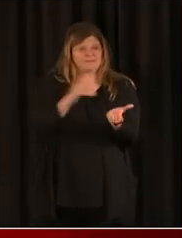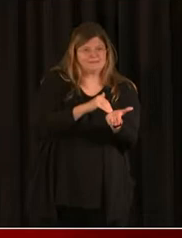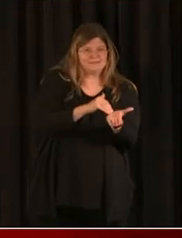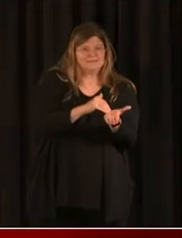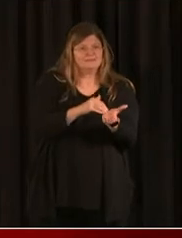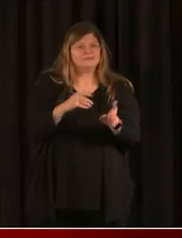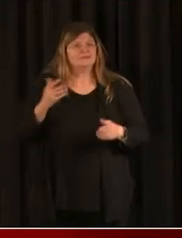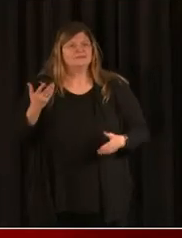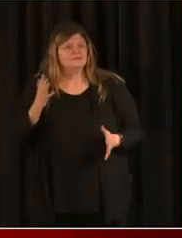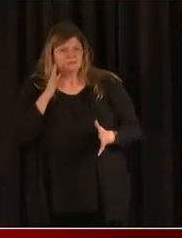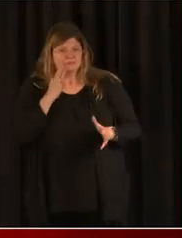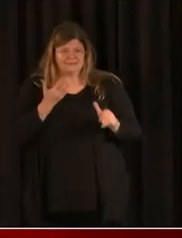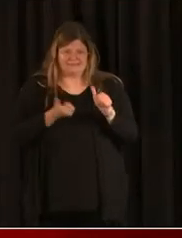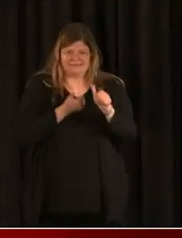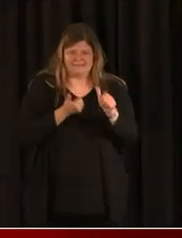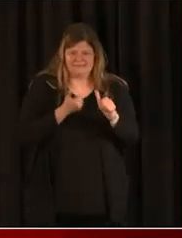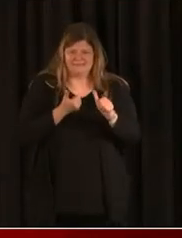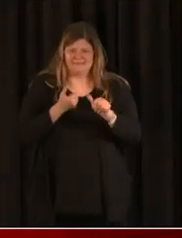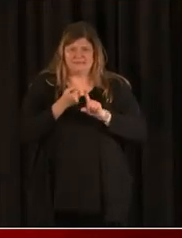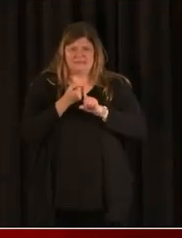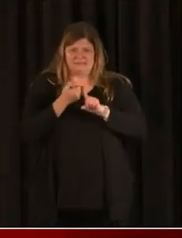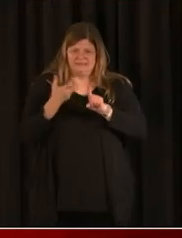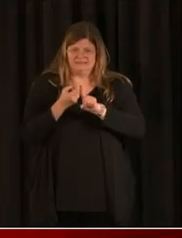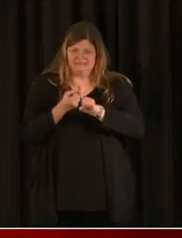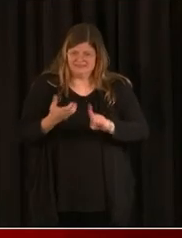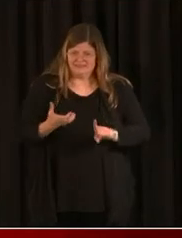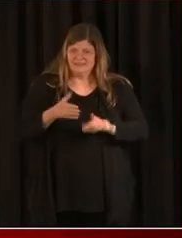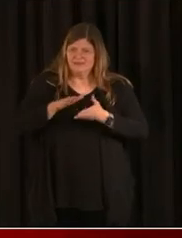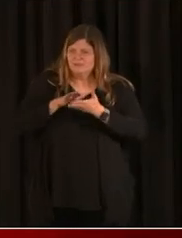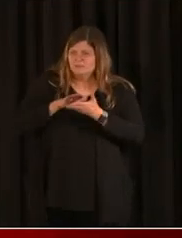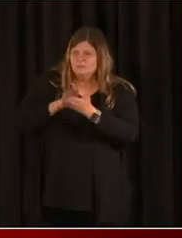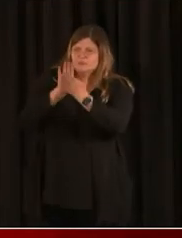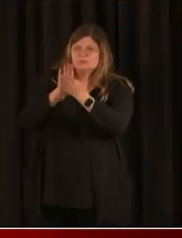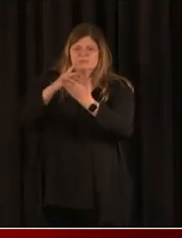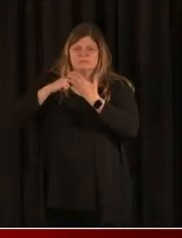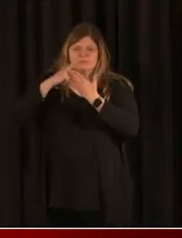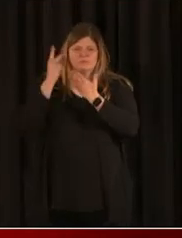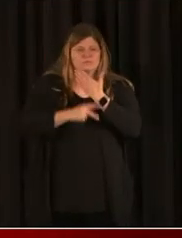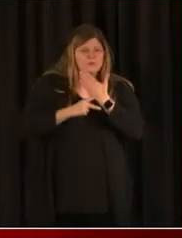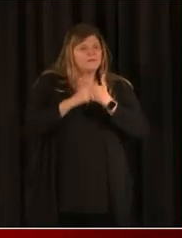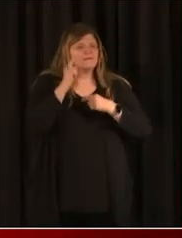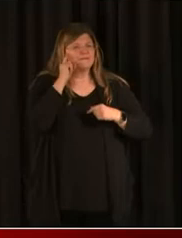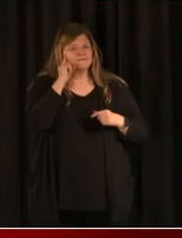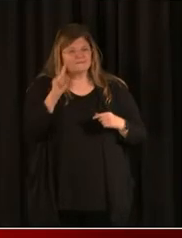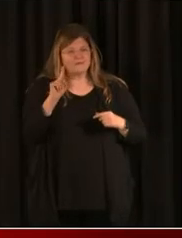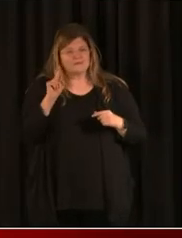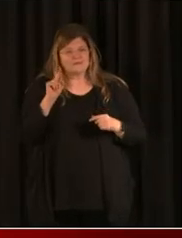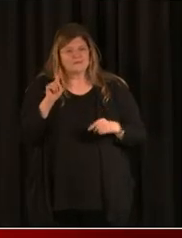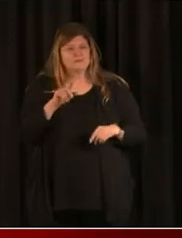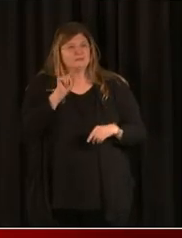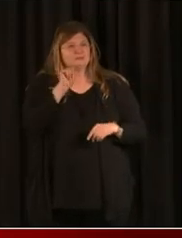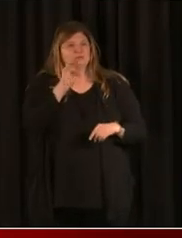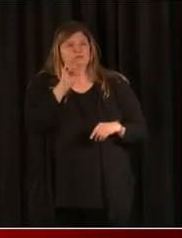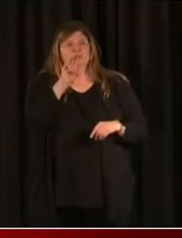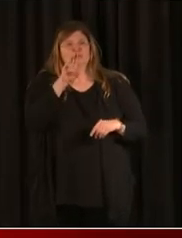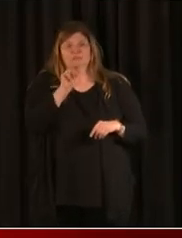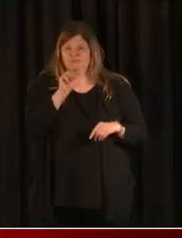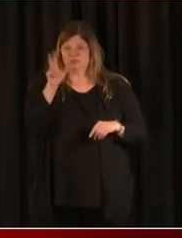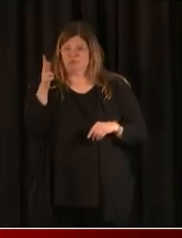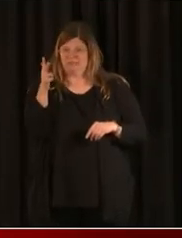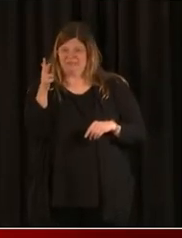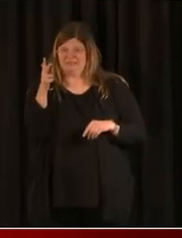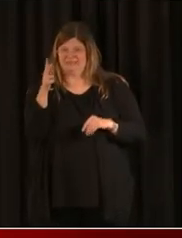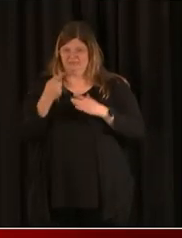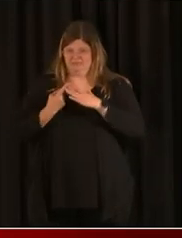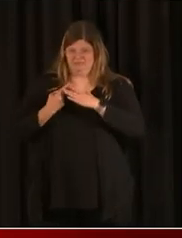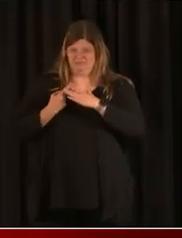are tracking towards expanding in-person programming for Term 3, which begins on Monday, February the 1st. I am pleased